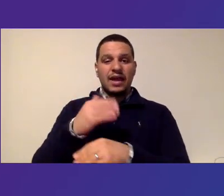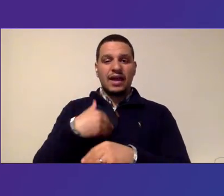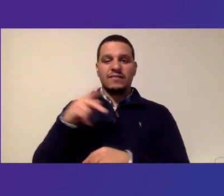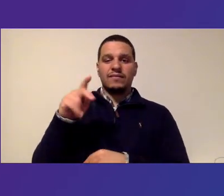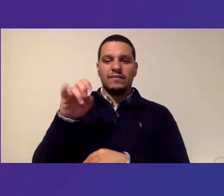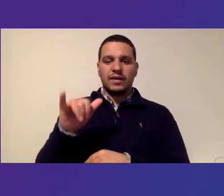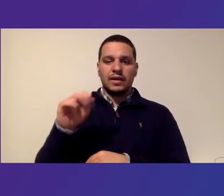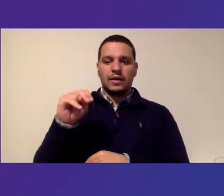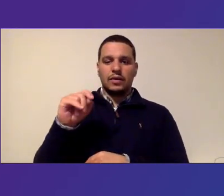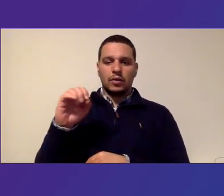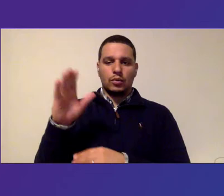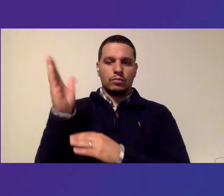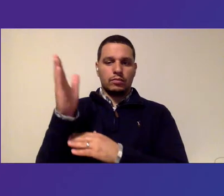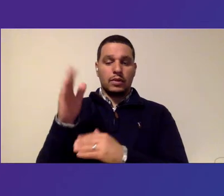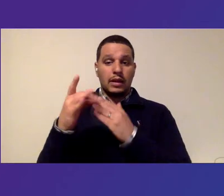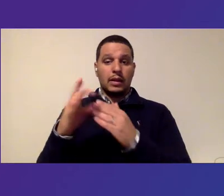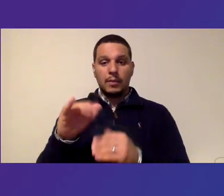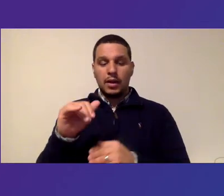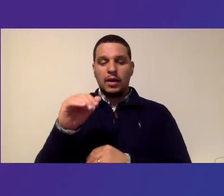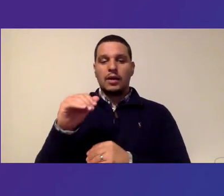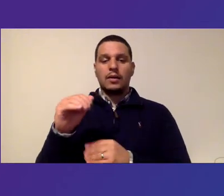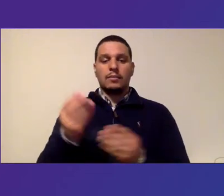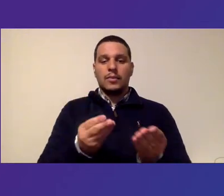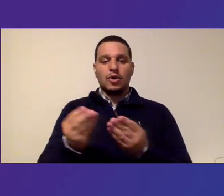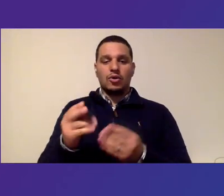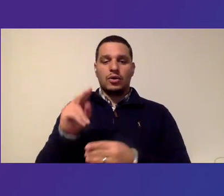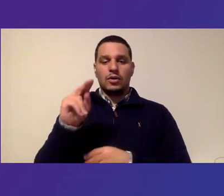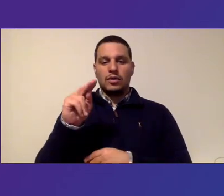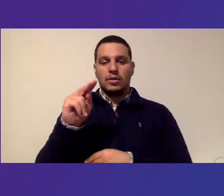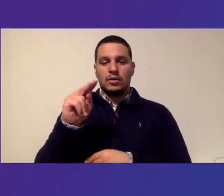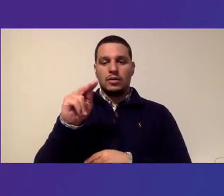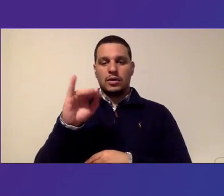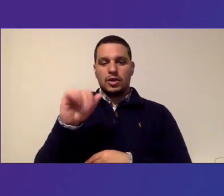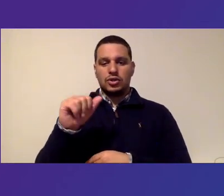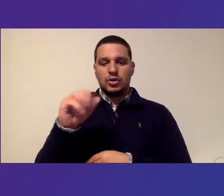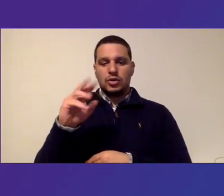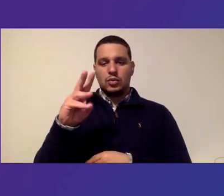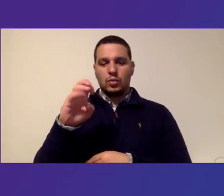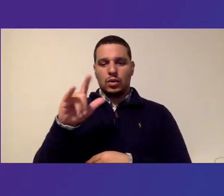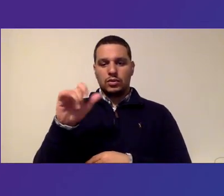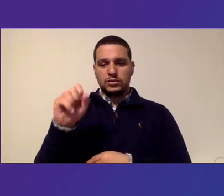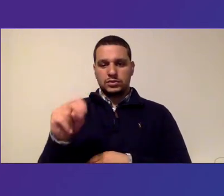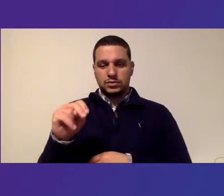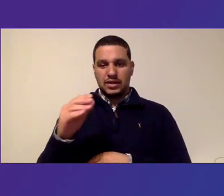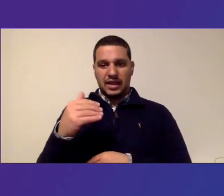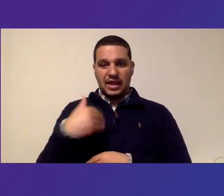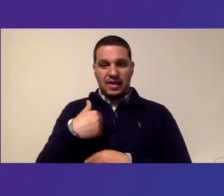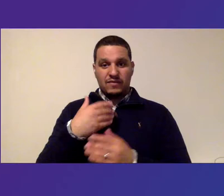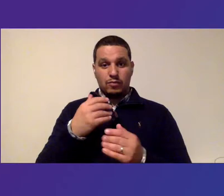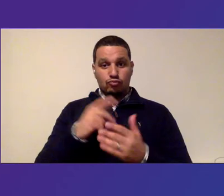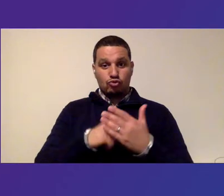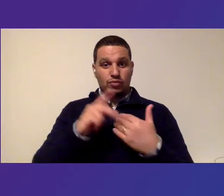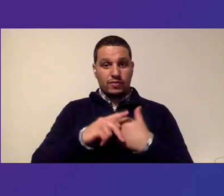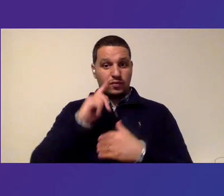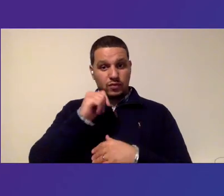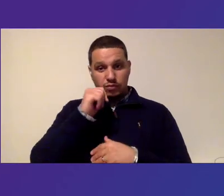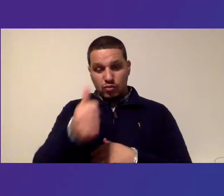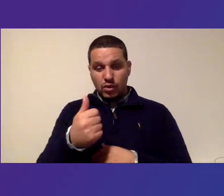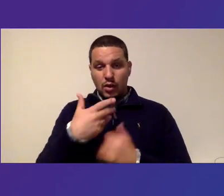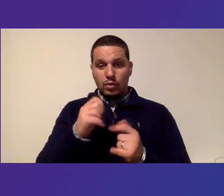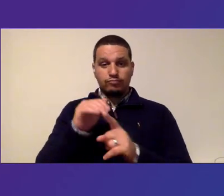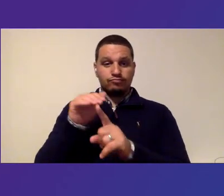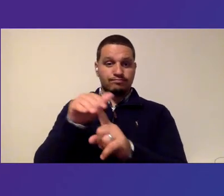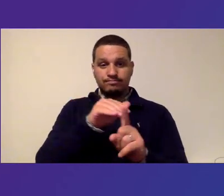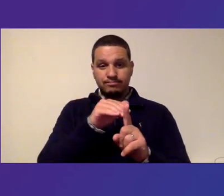keynote led by moderator Nigel Whitson. So that's what we have ahead tomorrow. I just want to remind